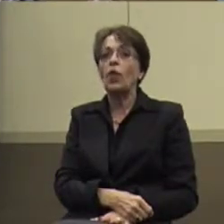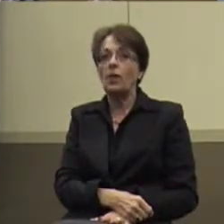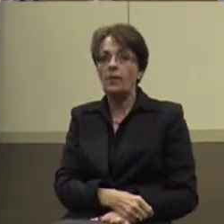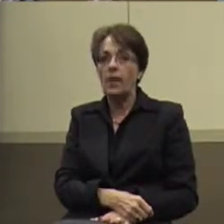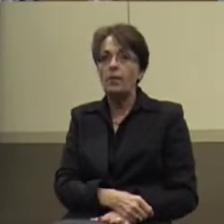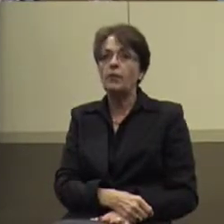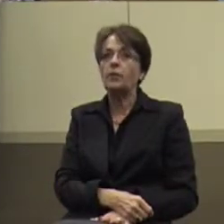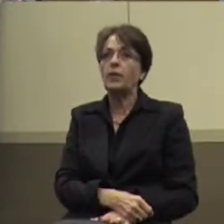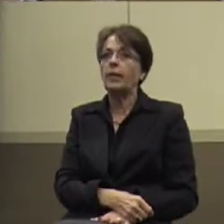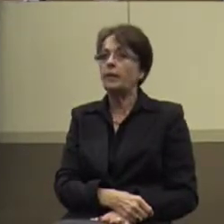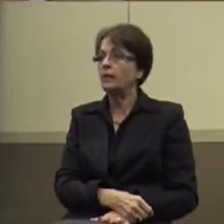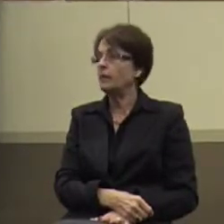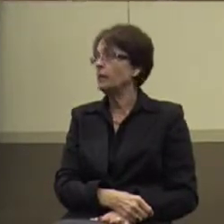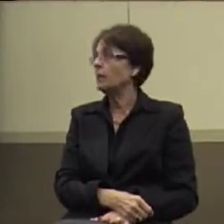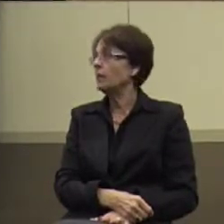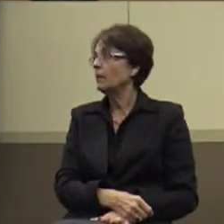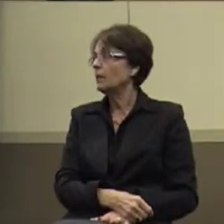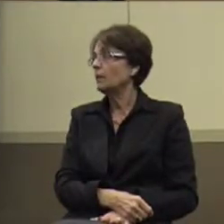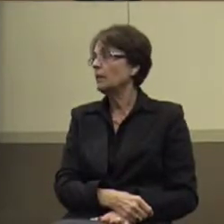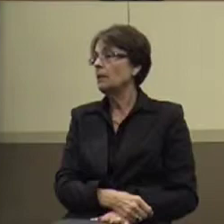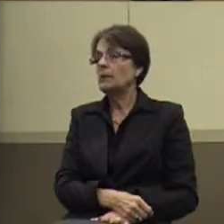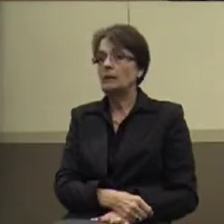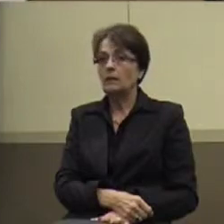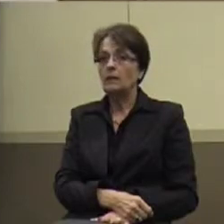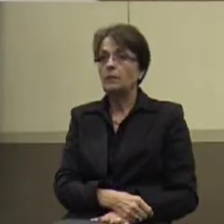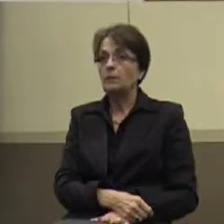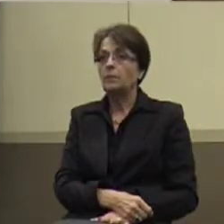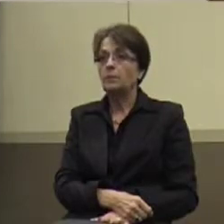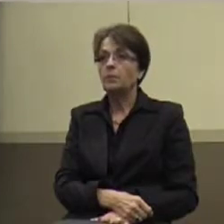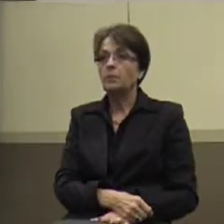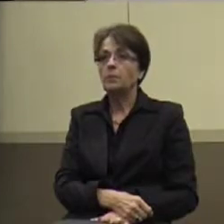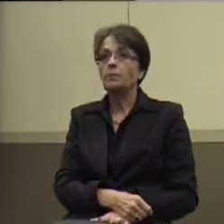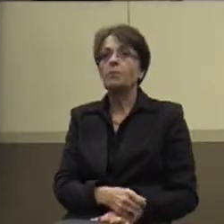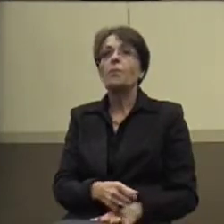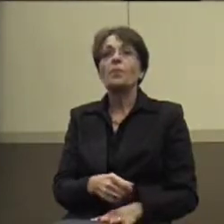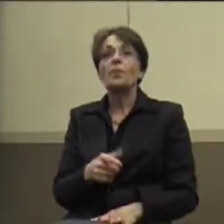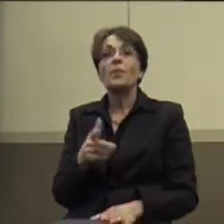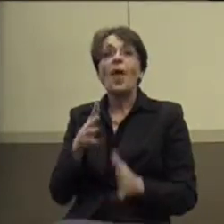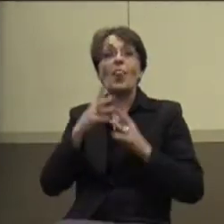elementary. Wonderful. Yeah. So welcome. A lot of diversity here.